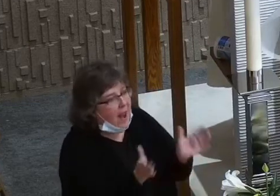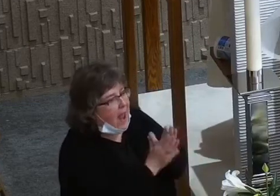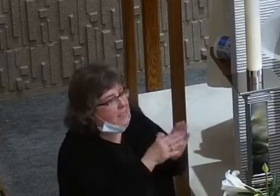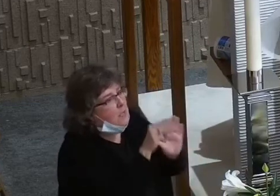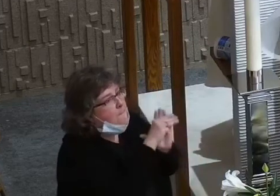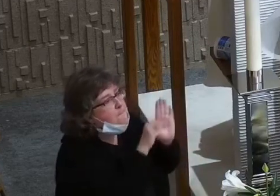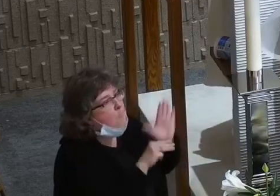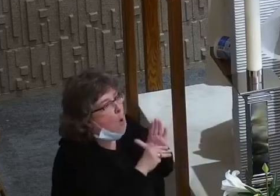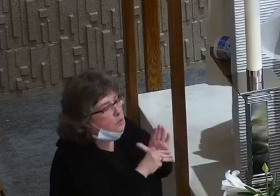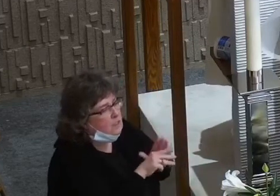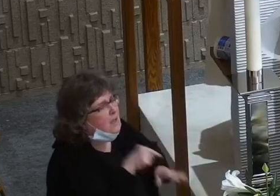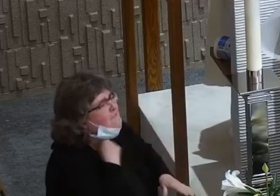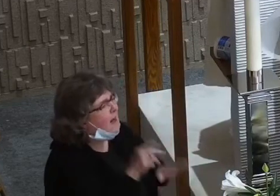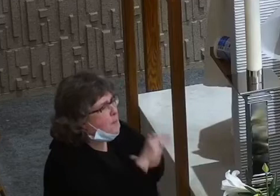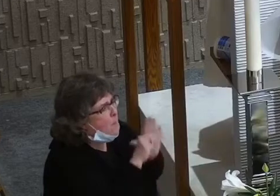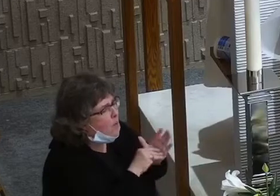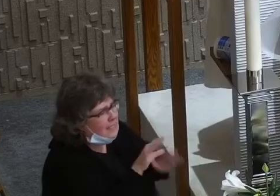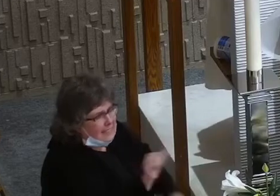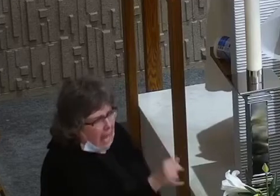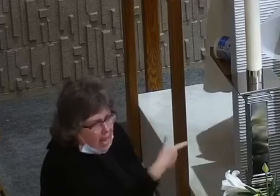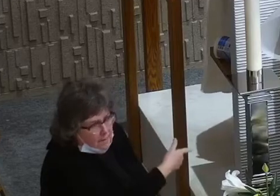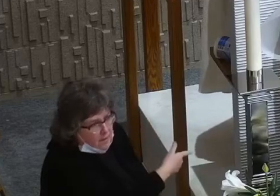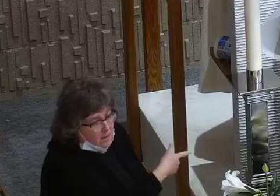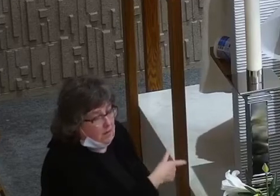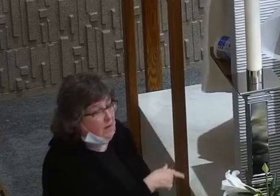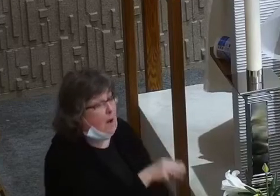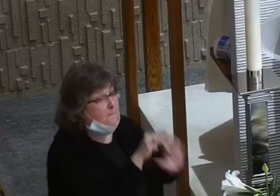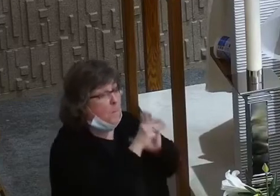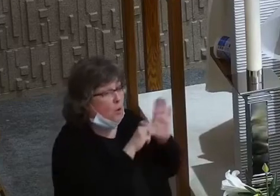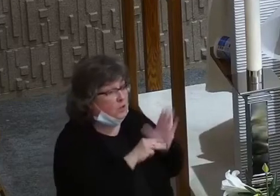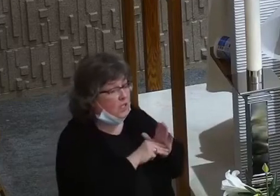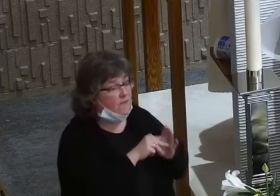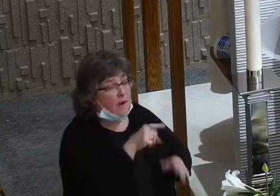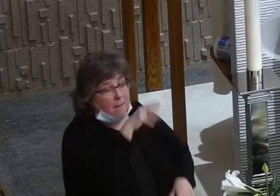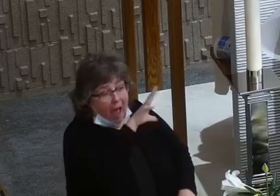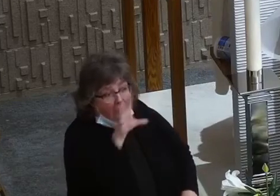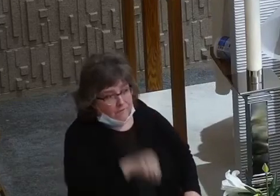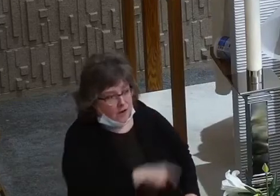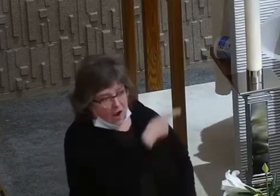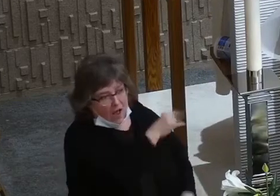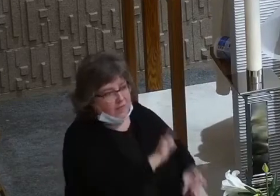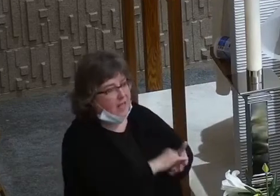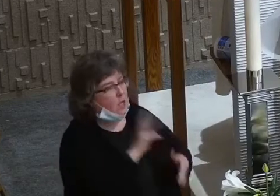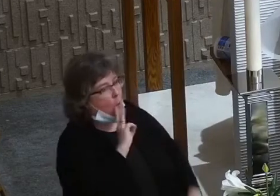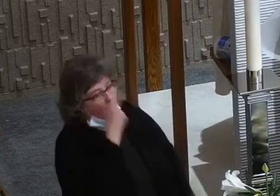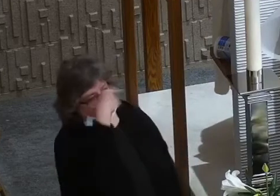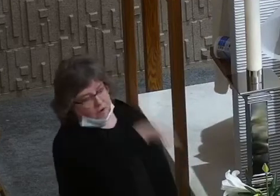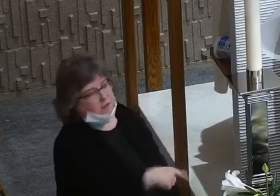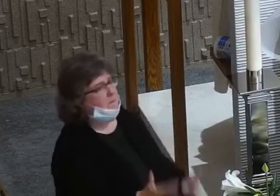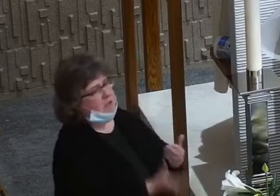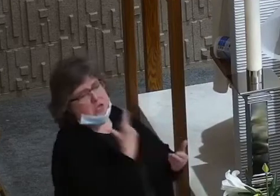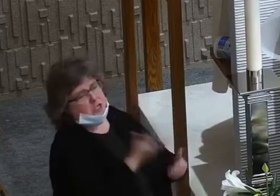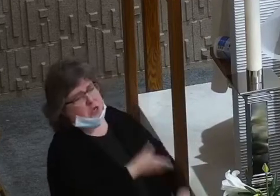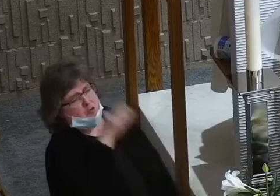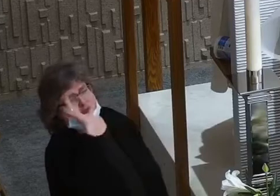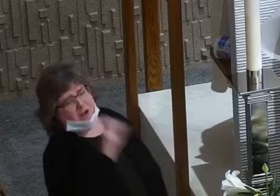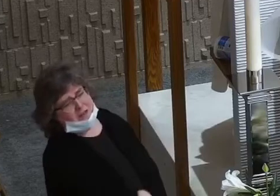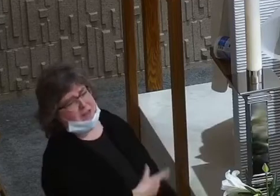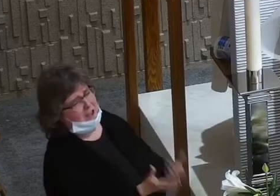the same. And Father Moses, you know, he's from Nigeria. This stuff is like water to them.